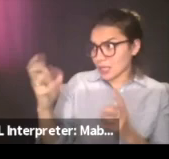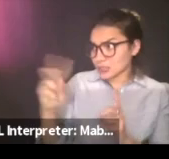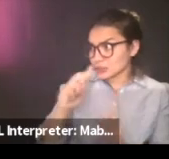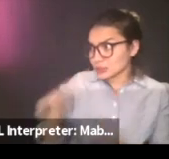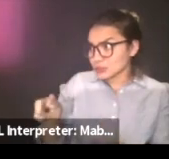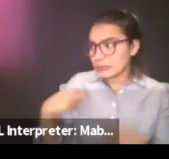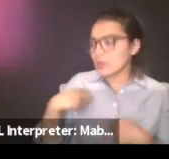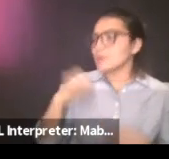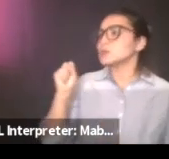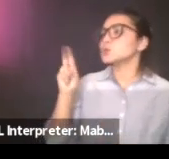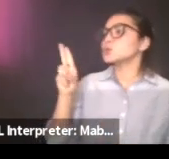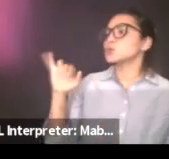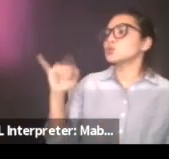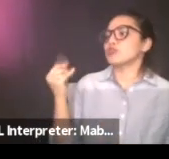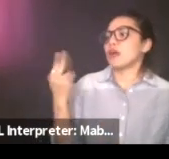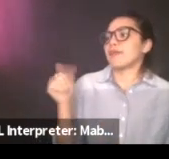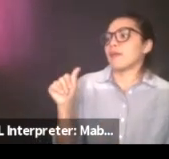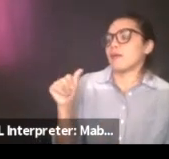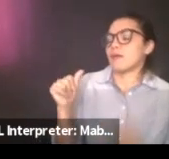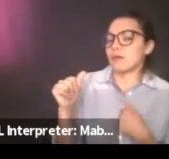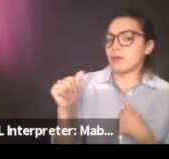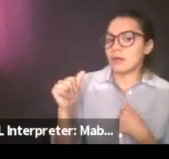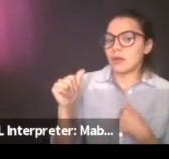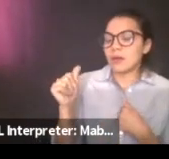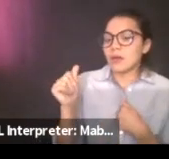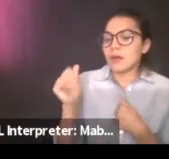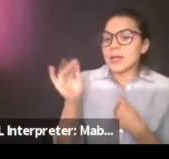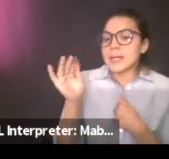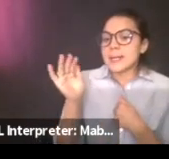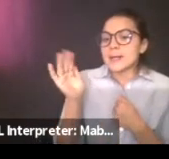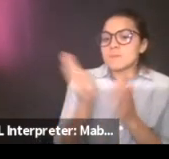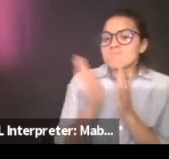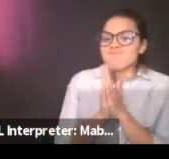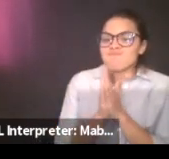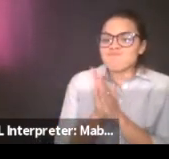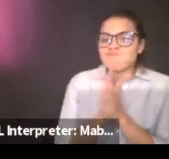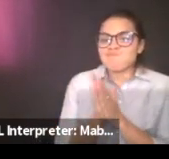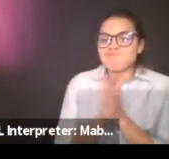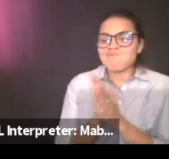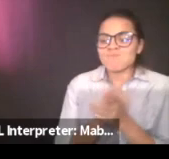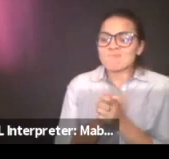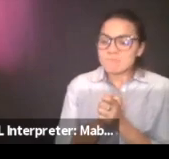really quick, which is that I think that it requires